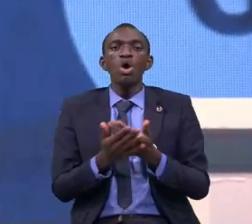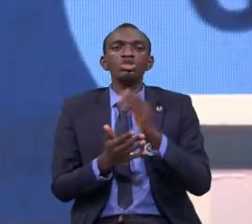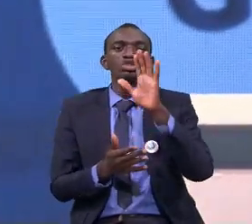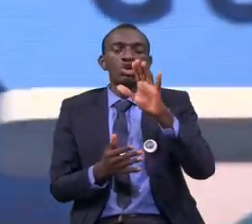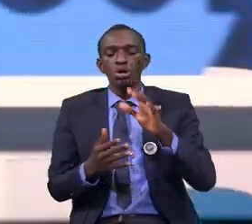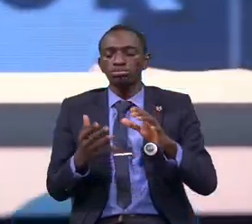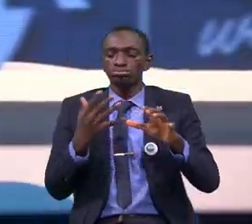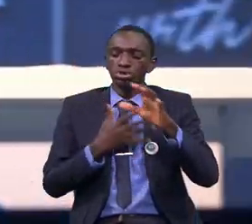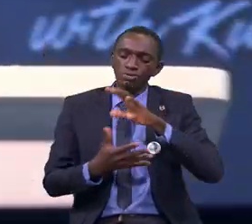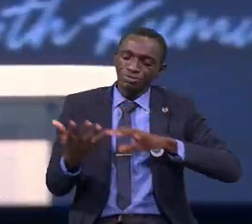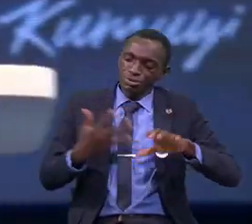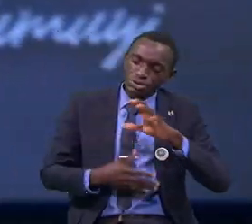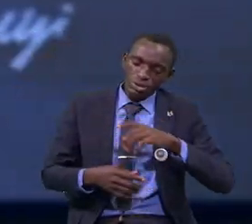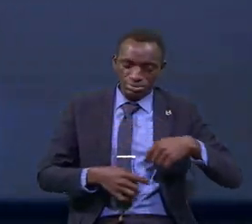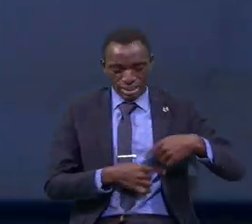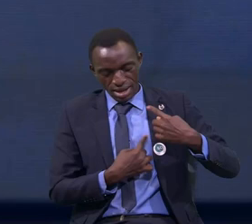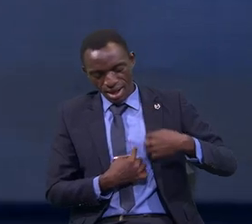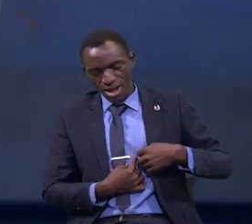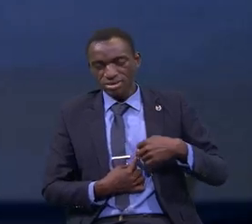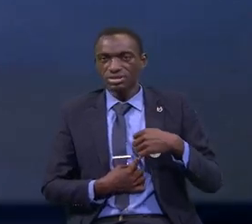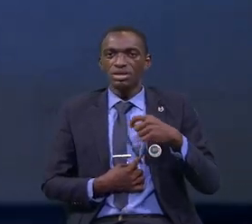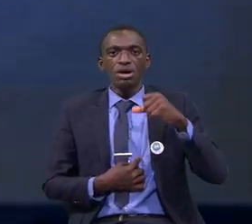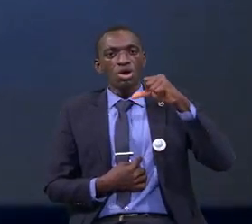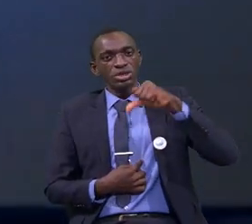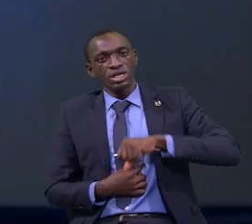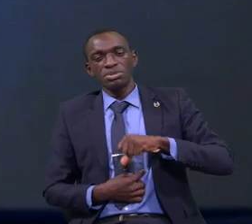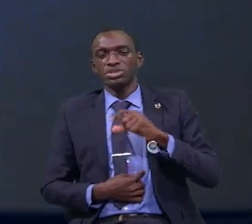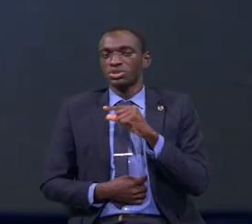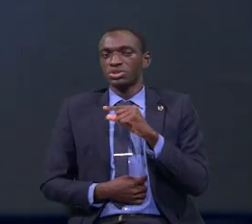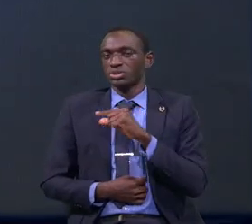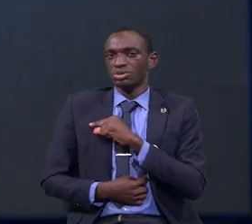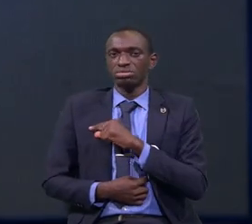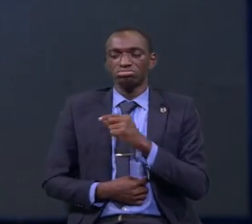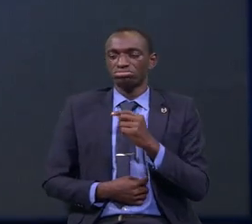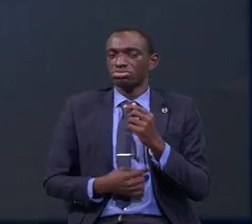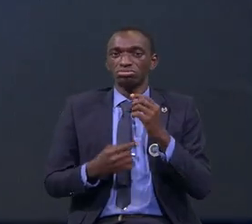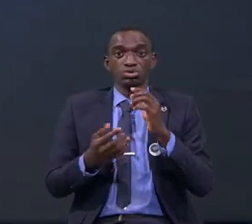heart. Guilt and condemnation taken away from you.